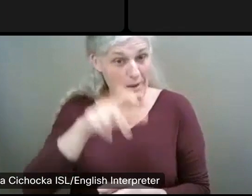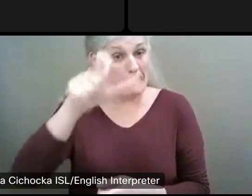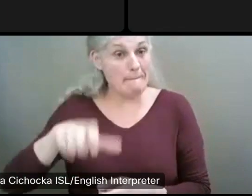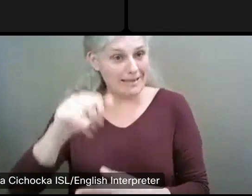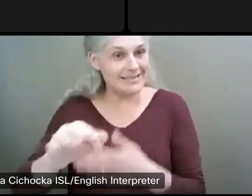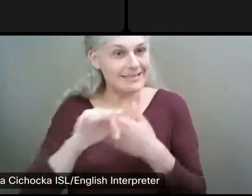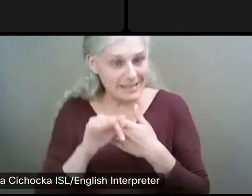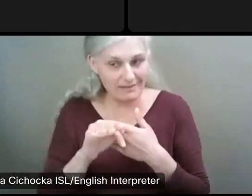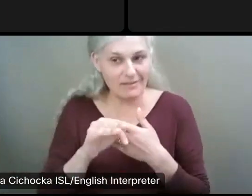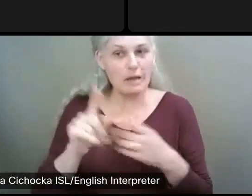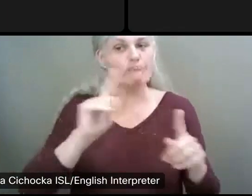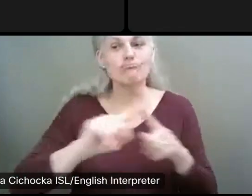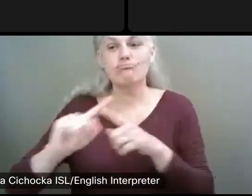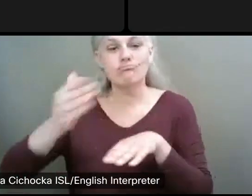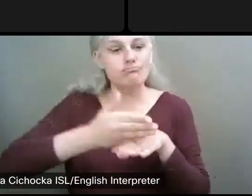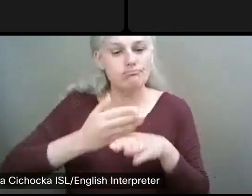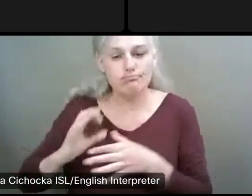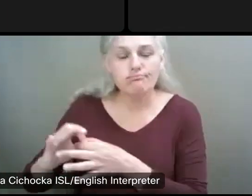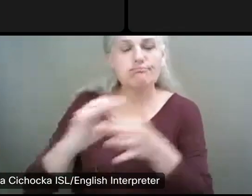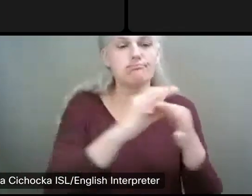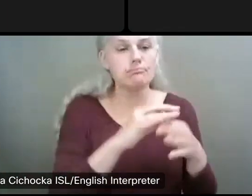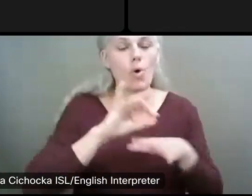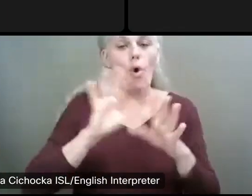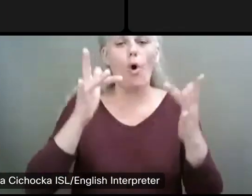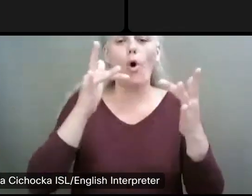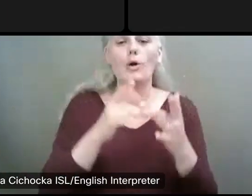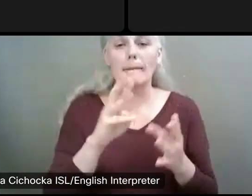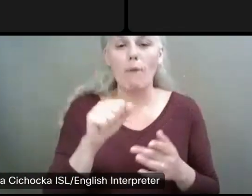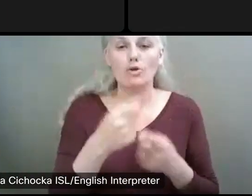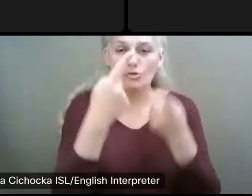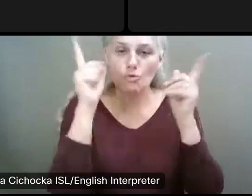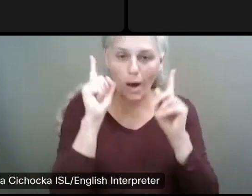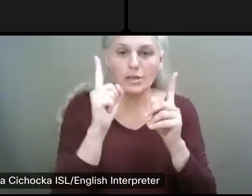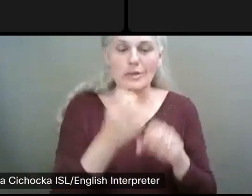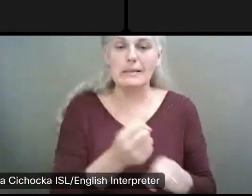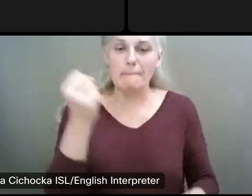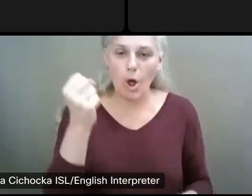now an interdisciplinary online postgraduate diploma and master's program.